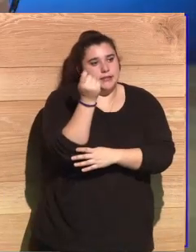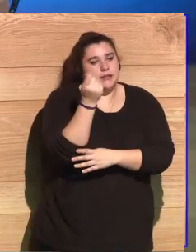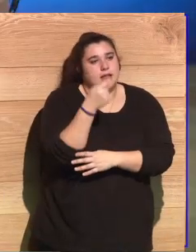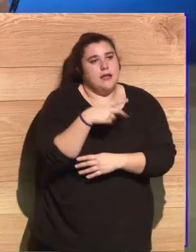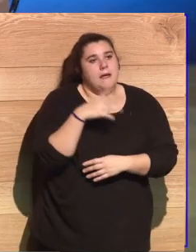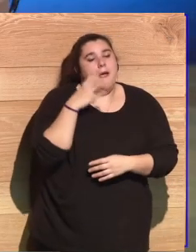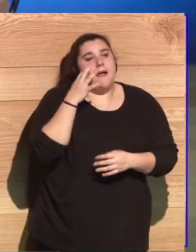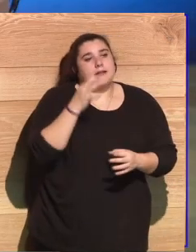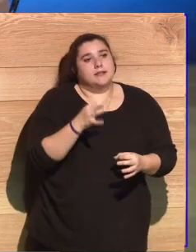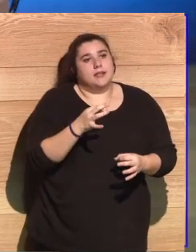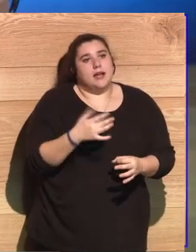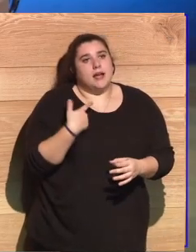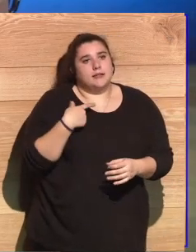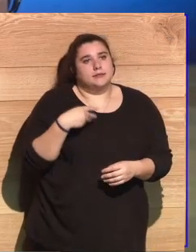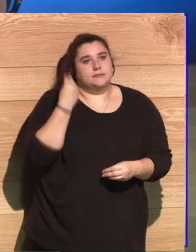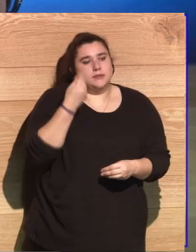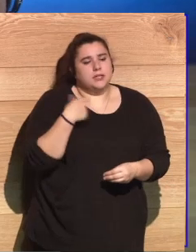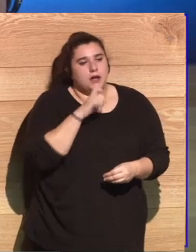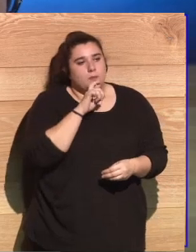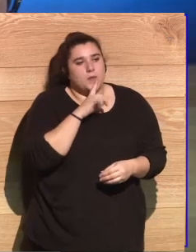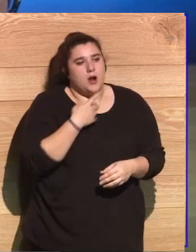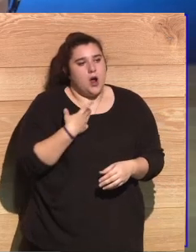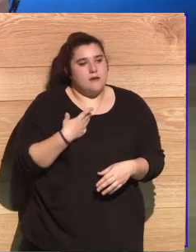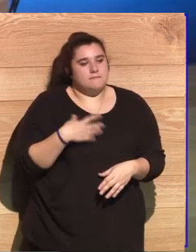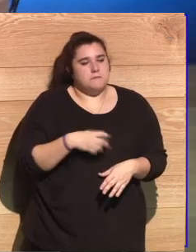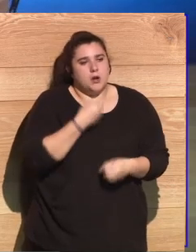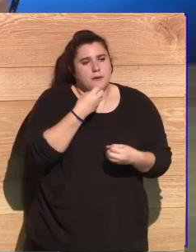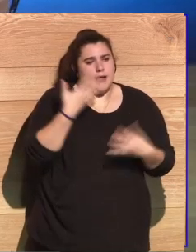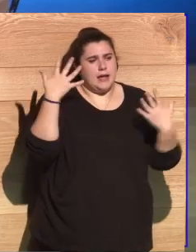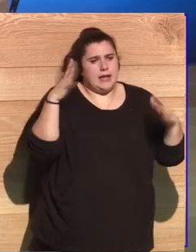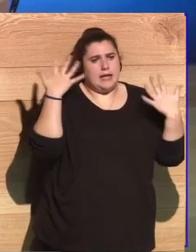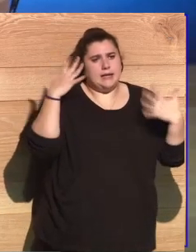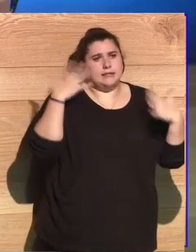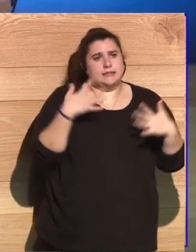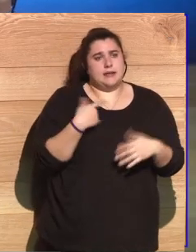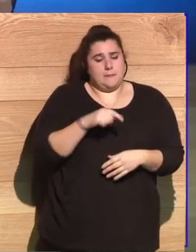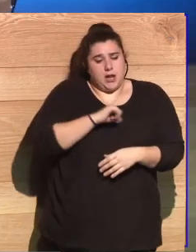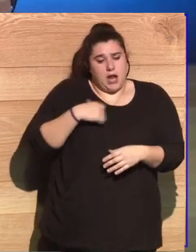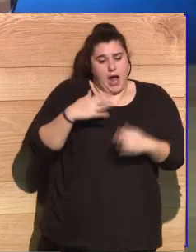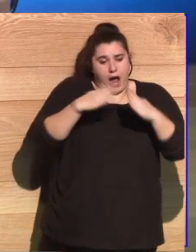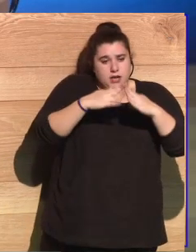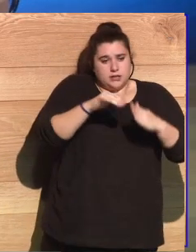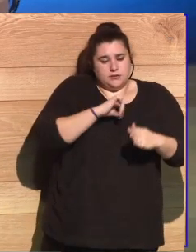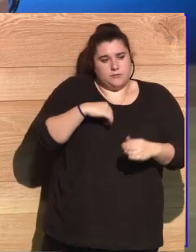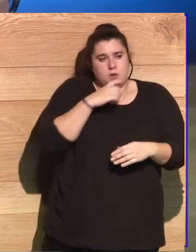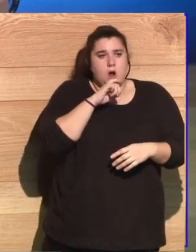was cheering anyway, alone in my house. But it was really a great moment. So.